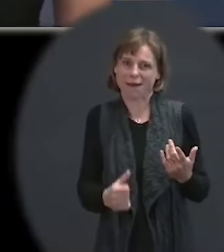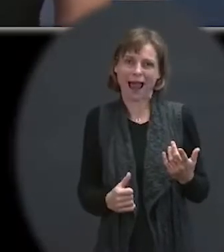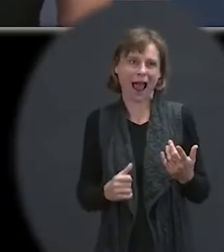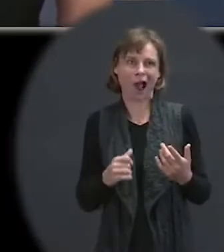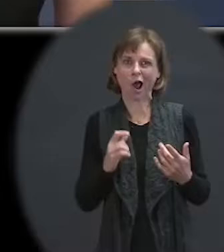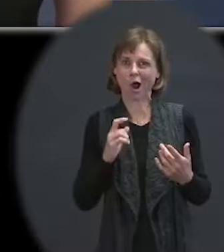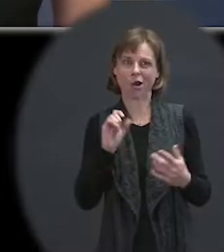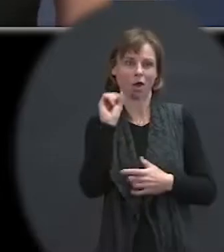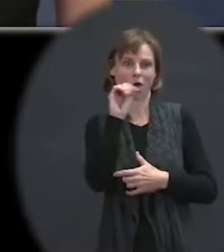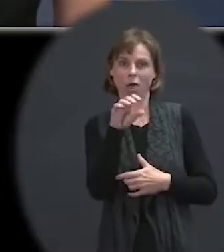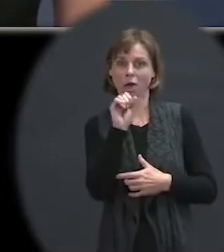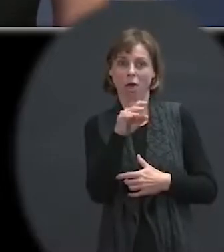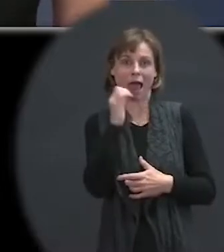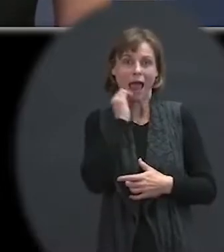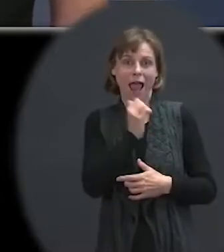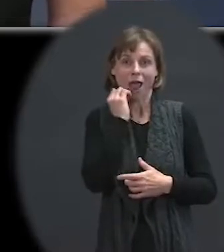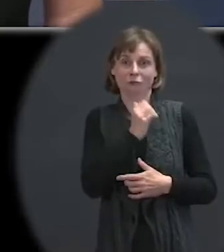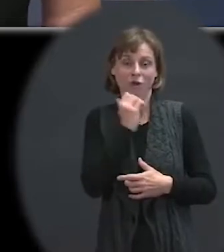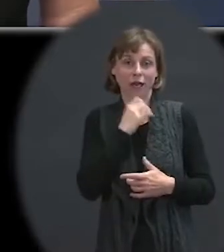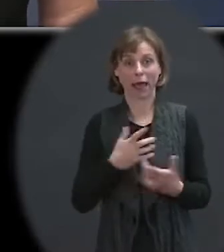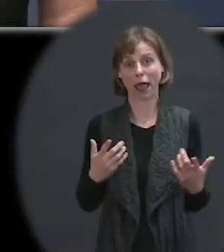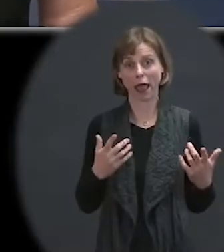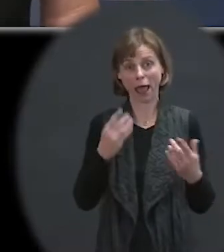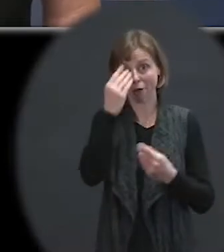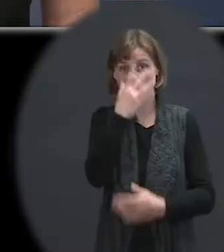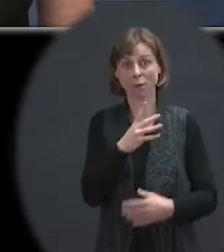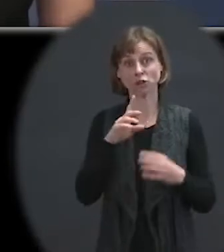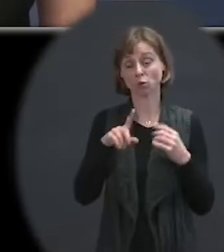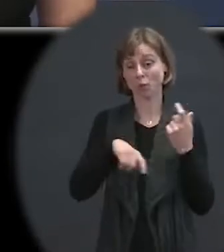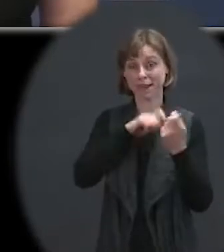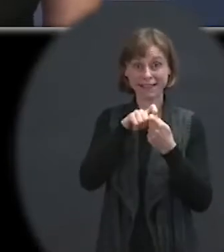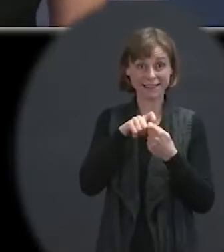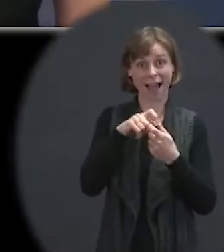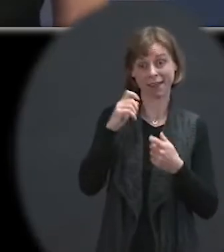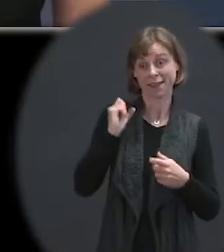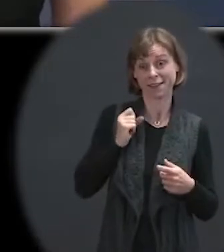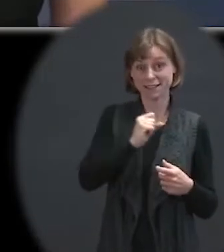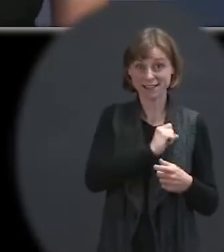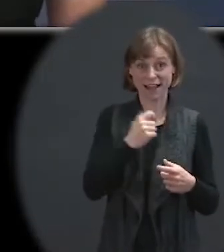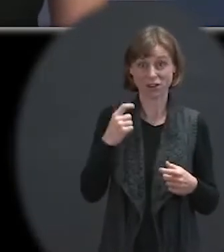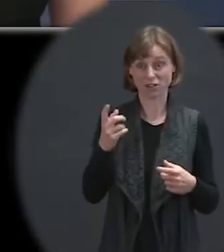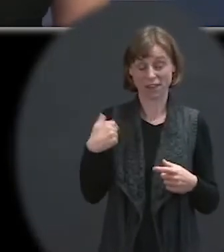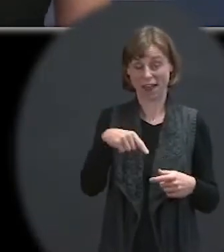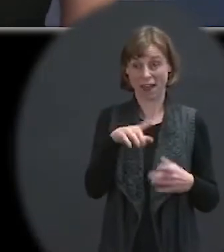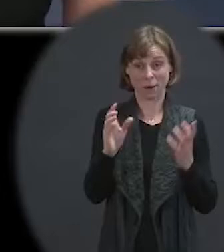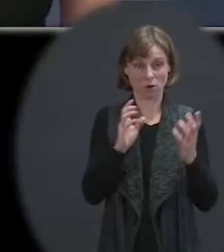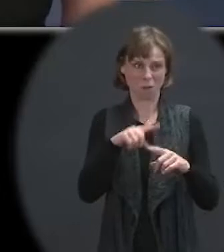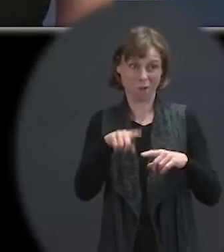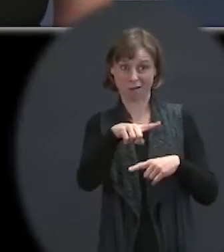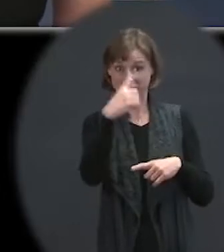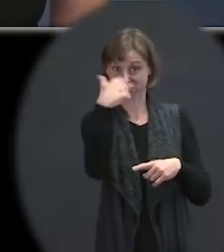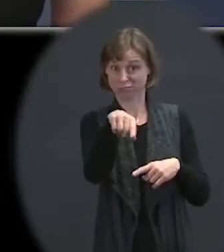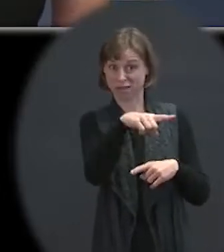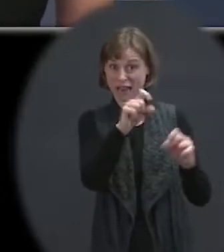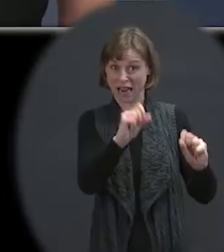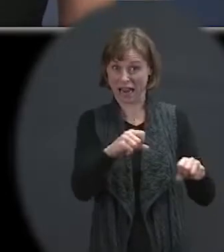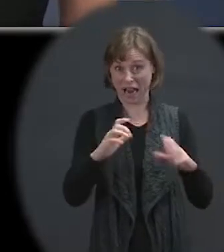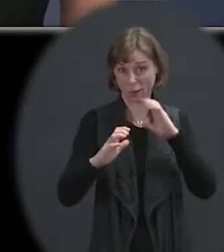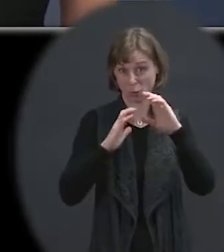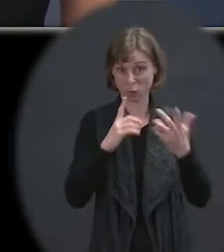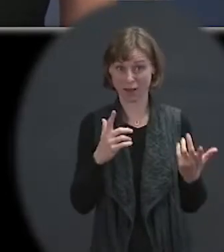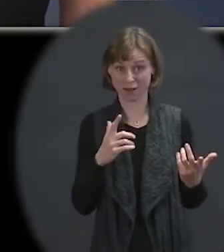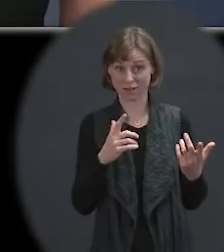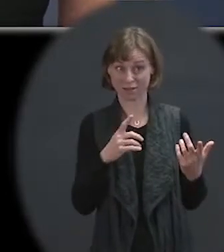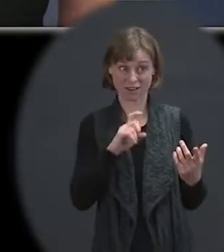day-by-day updates on exactly each senator in office that we've communicated with, but they can communicate on their own, of course, if they've been reached out